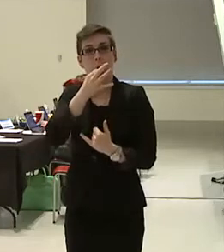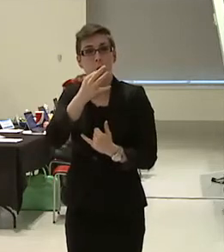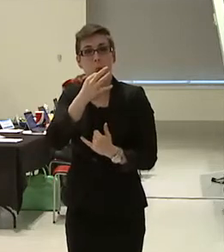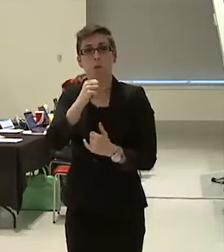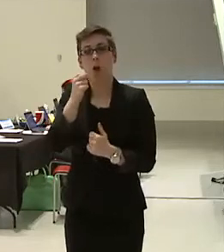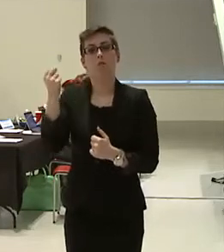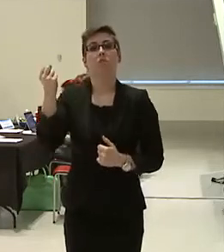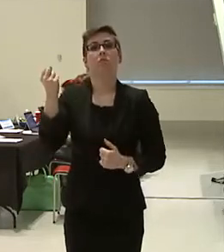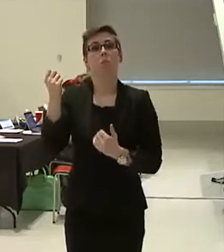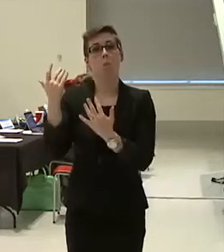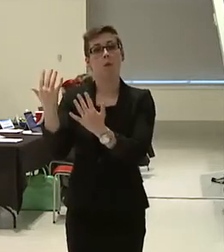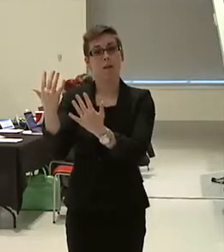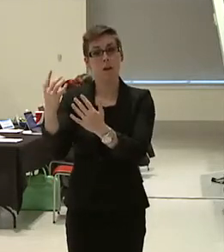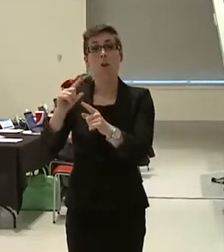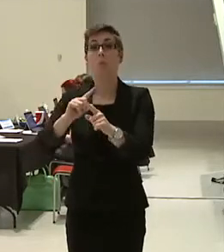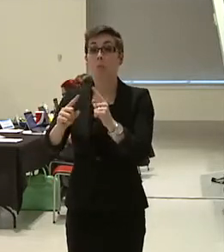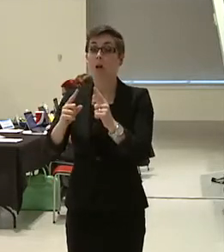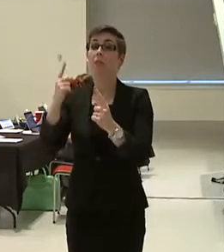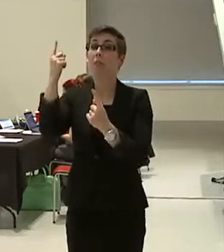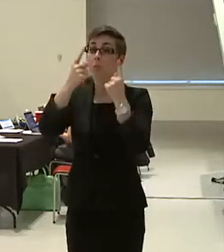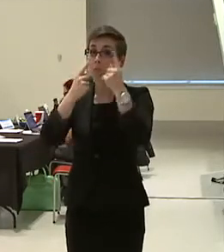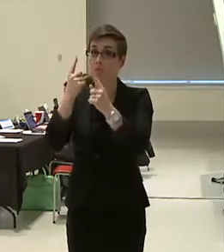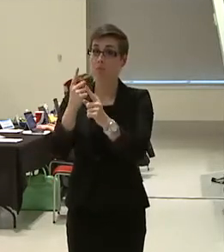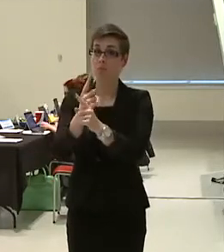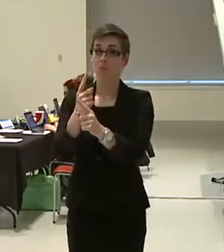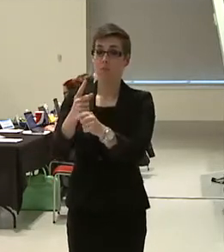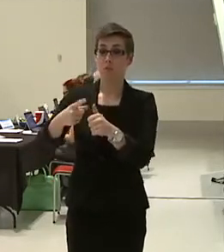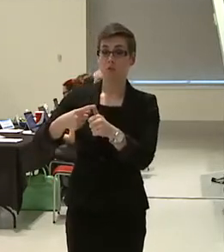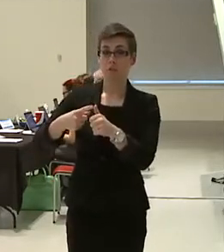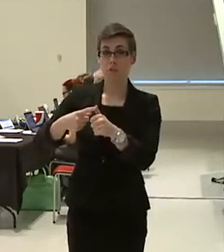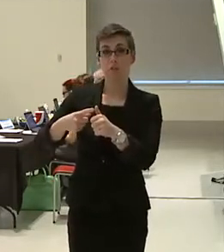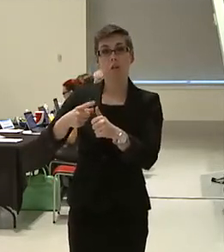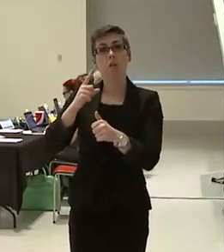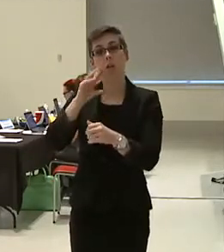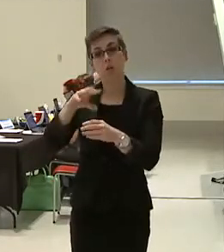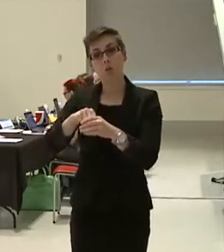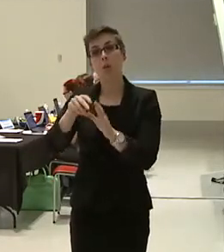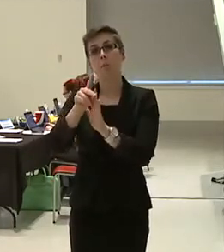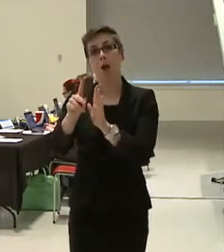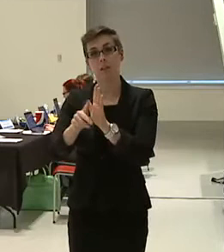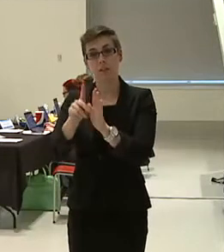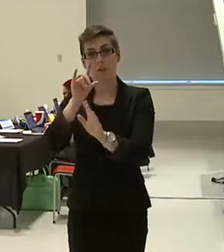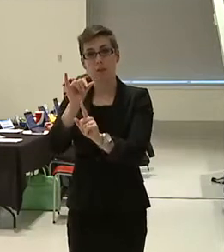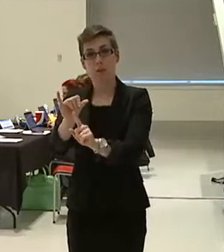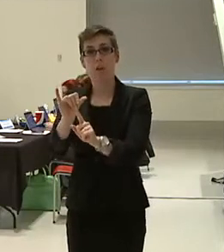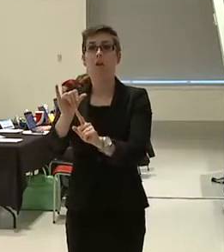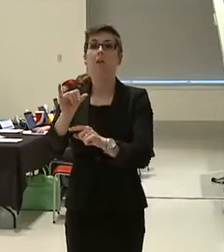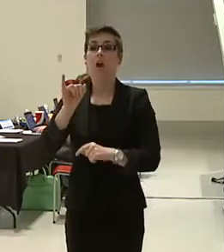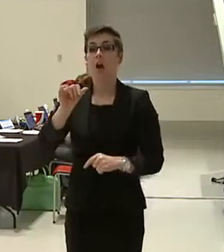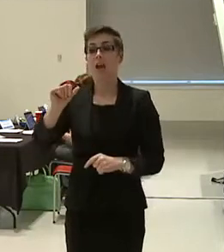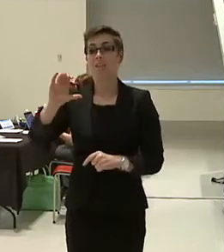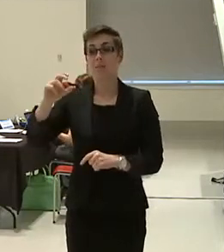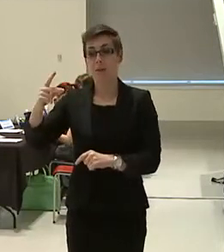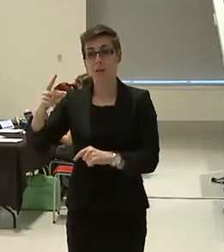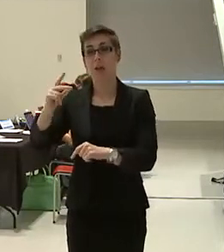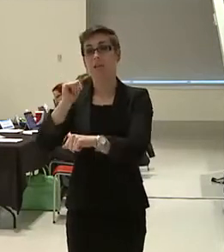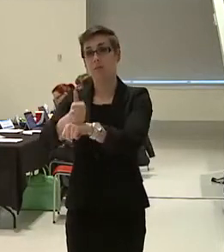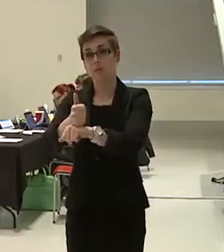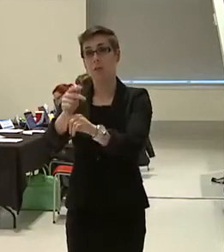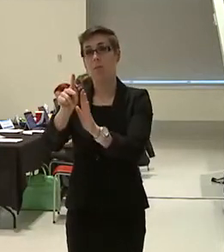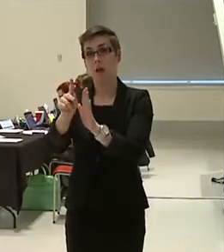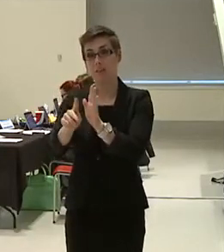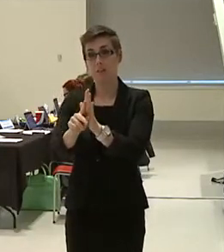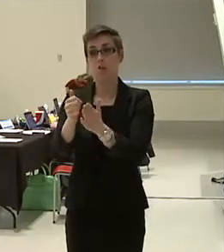by articulating a strategy and developing policy. IACP has created a model policy and has numerous resources to help agencies ask the